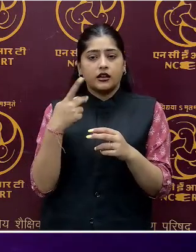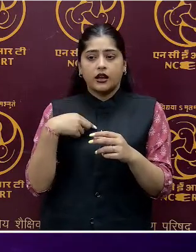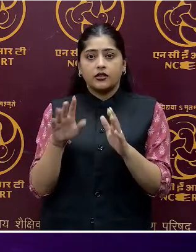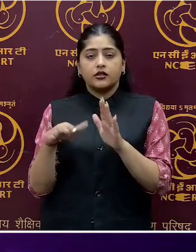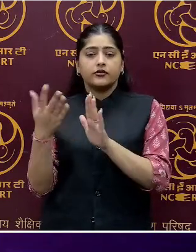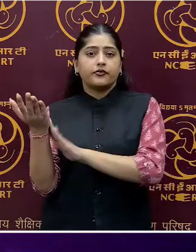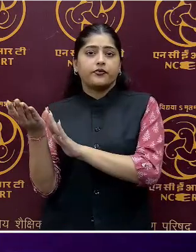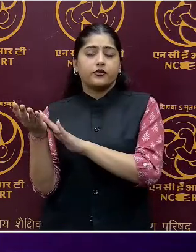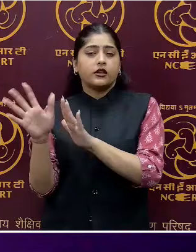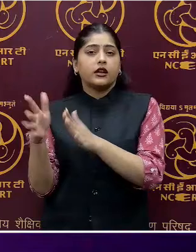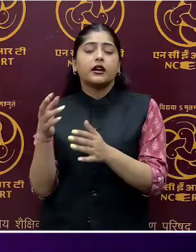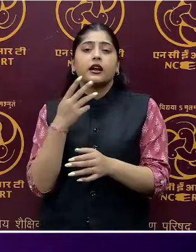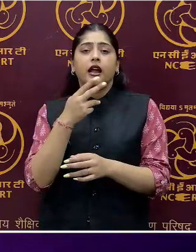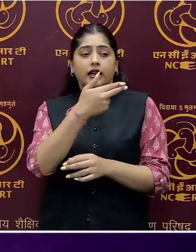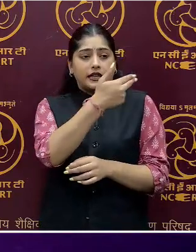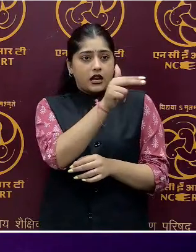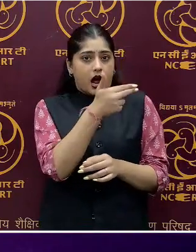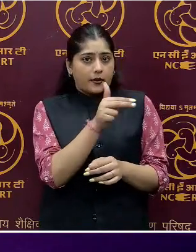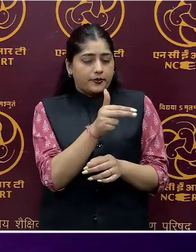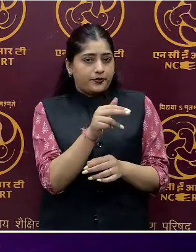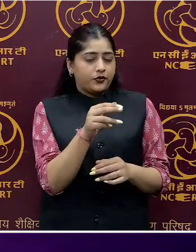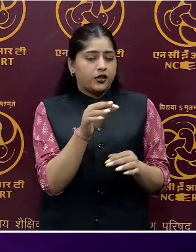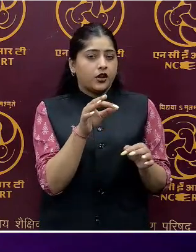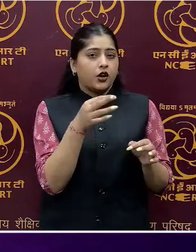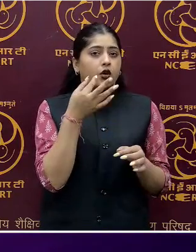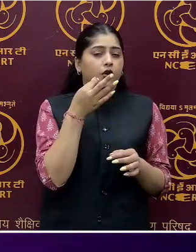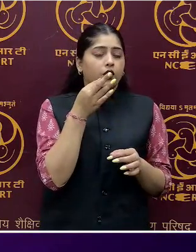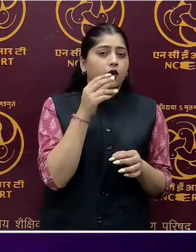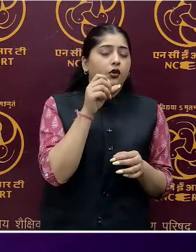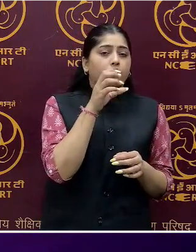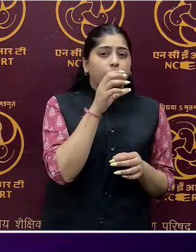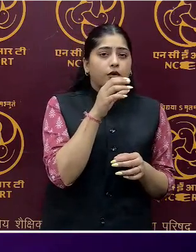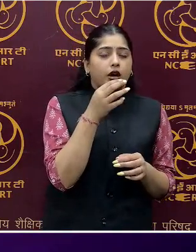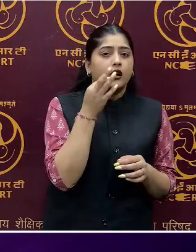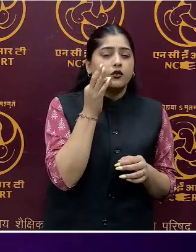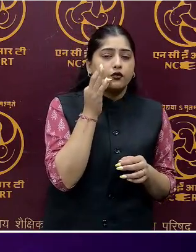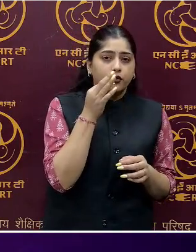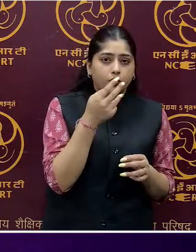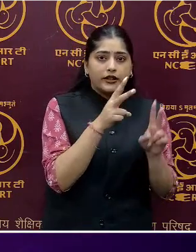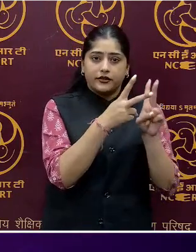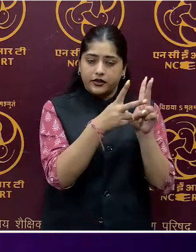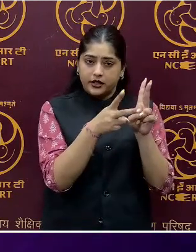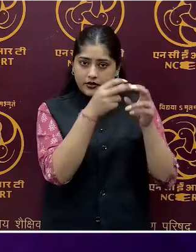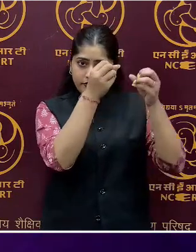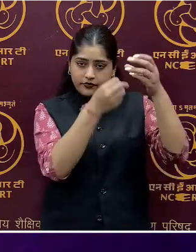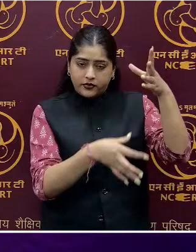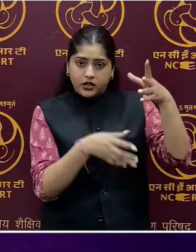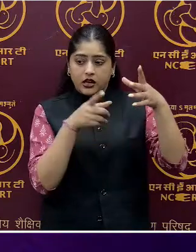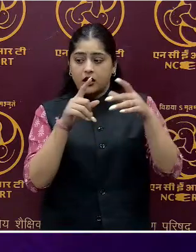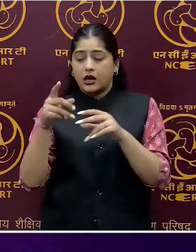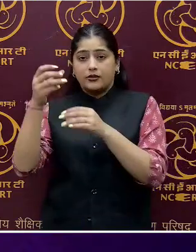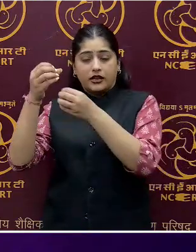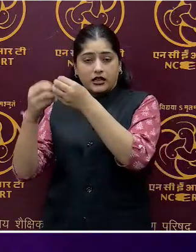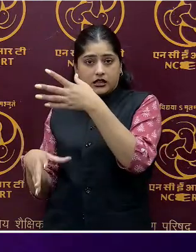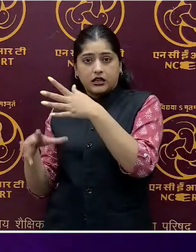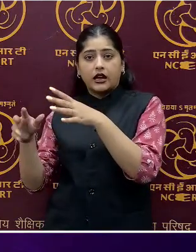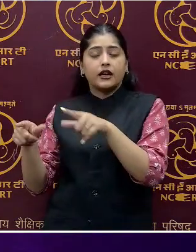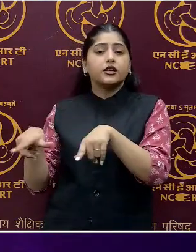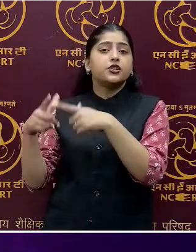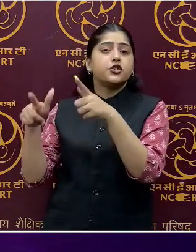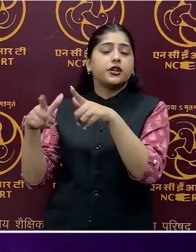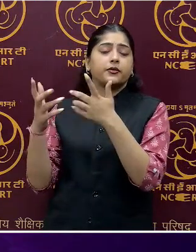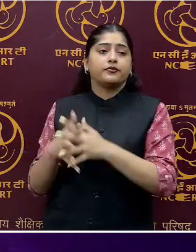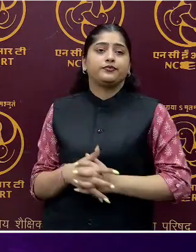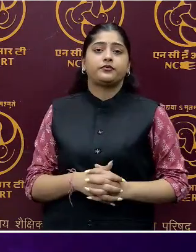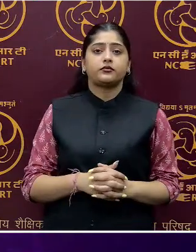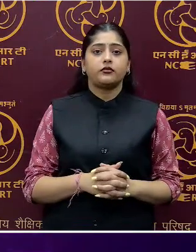mentioned the name of the fruit, and on the right side of mine they have mentioned the tree. So the first one is as all